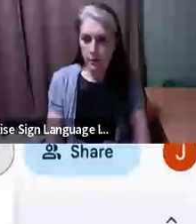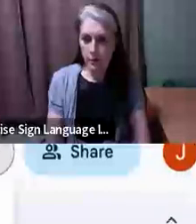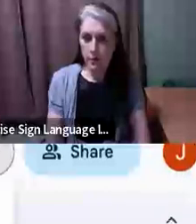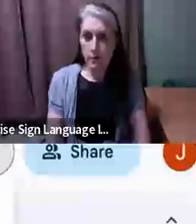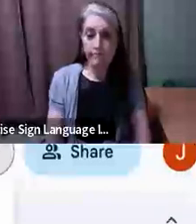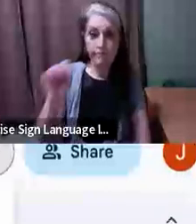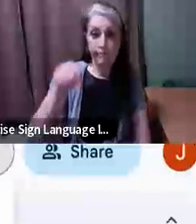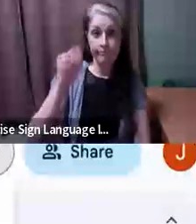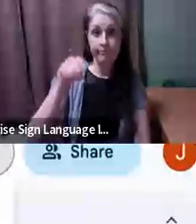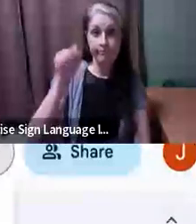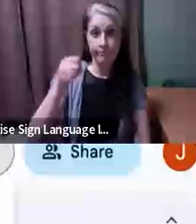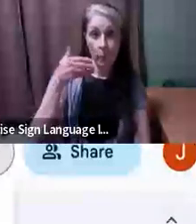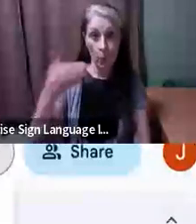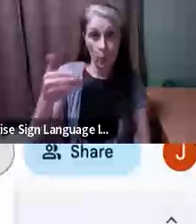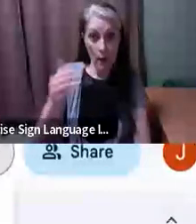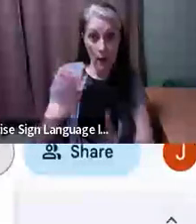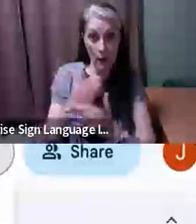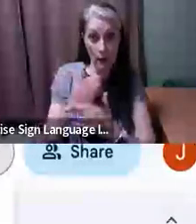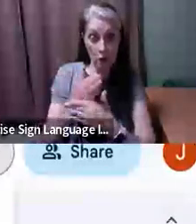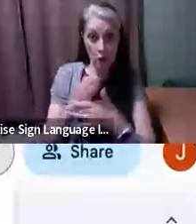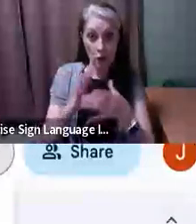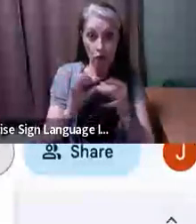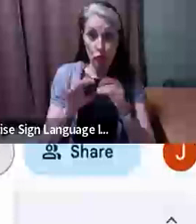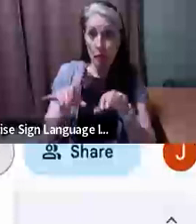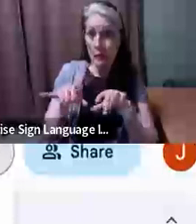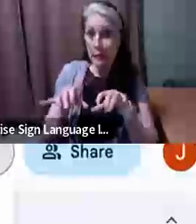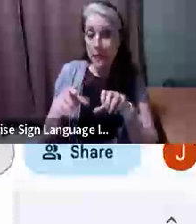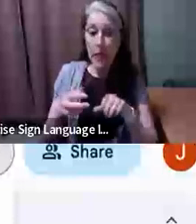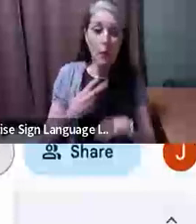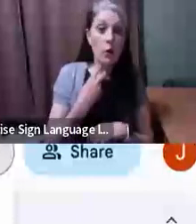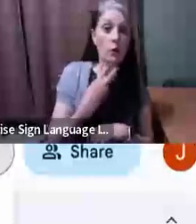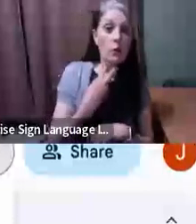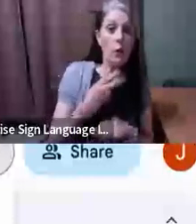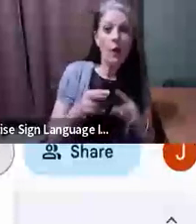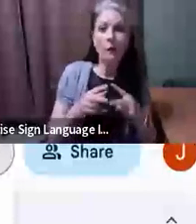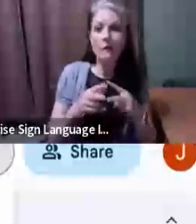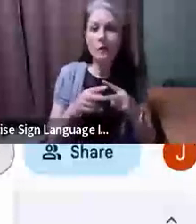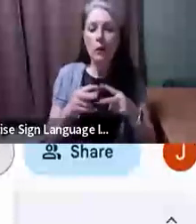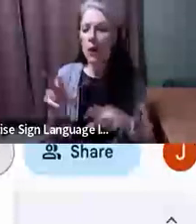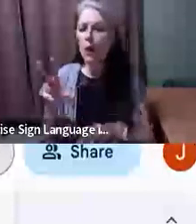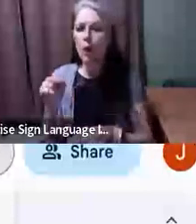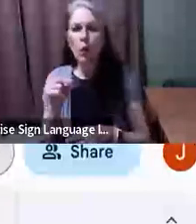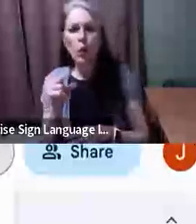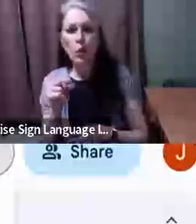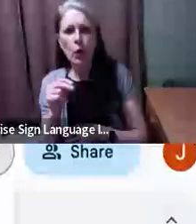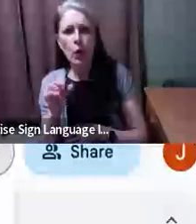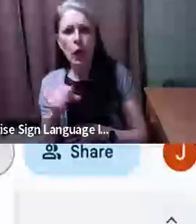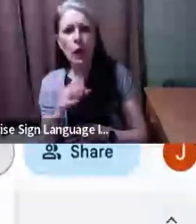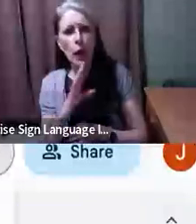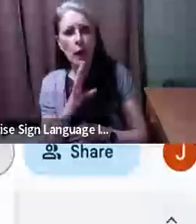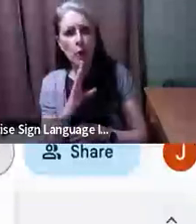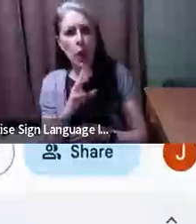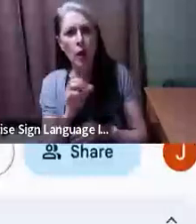Yes. Oh, sorry. Yes, please share either in the chat if you don't feel comfortable sharing out loud, or No, I can talk.